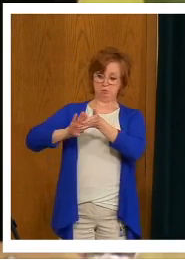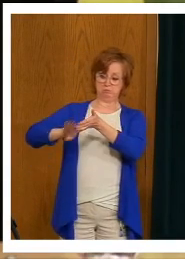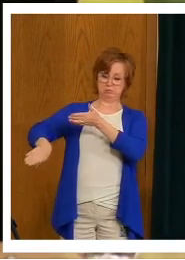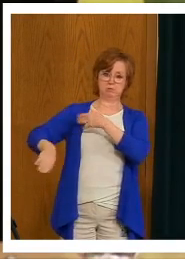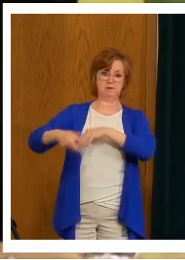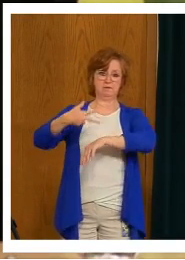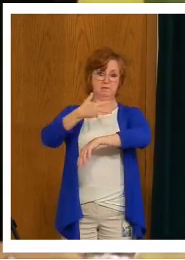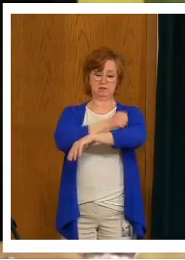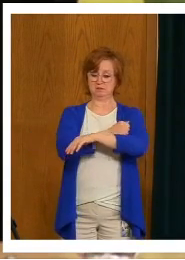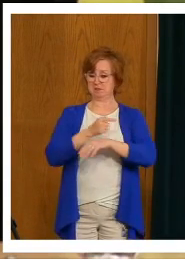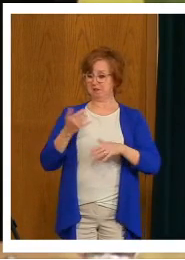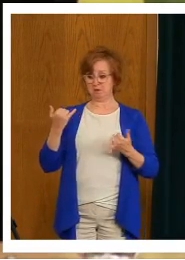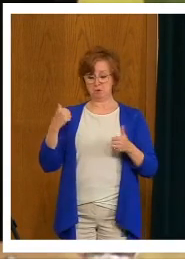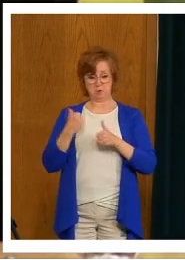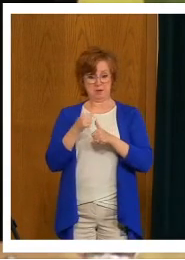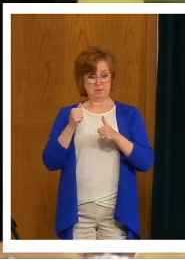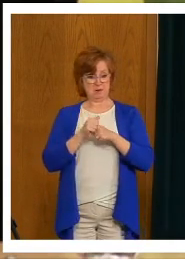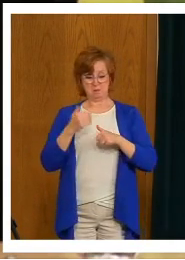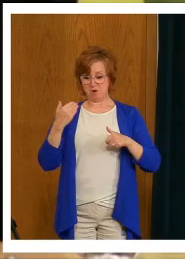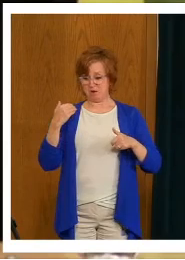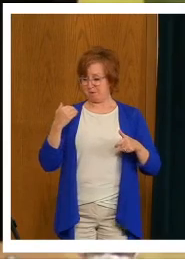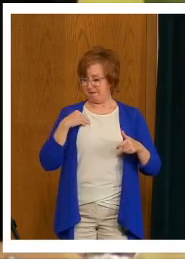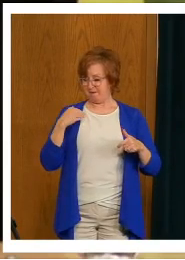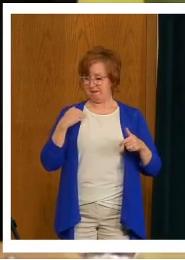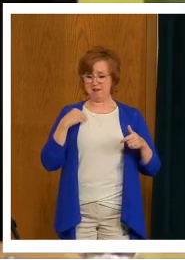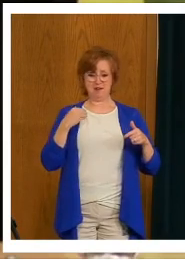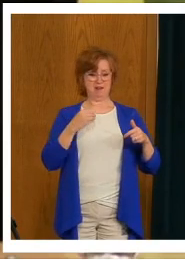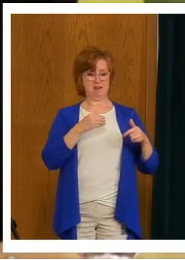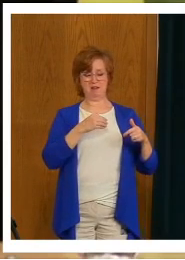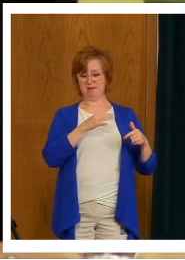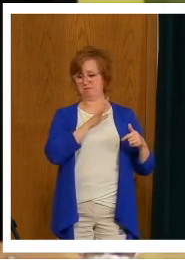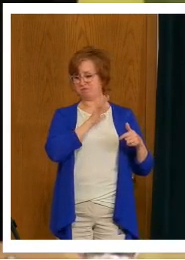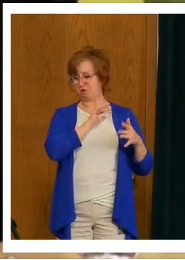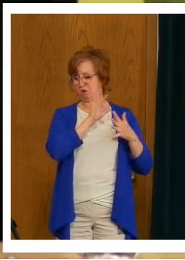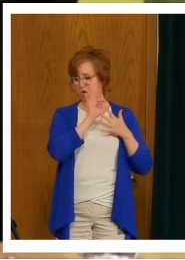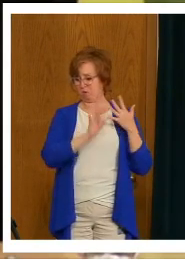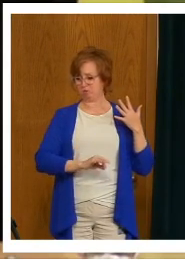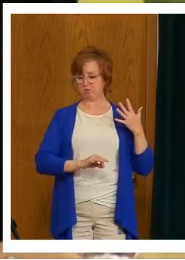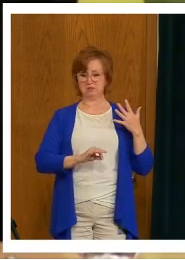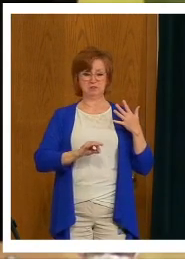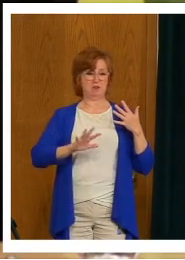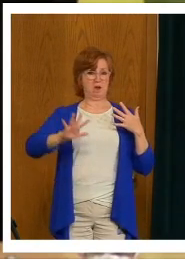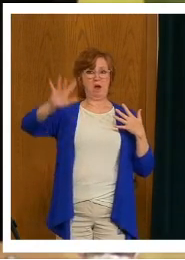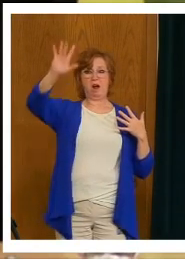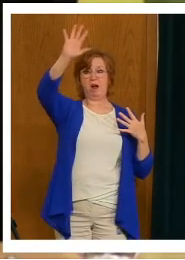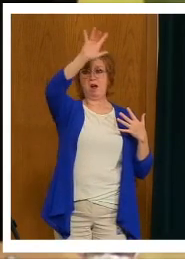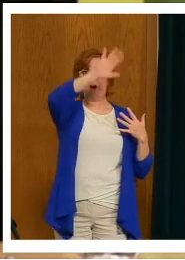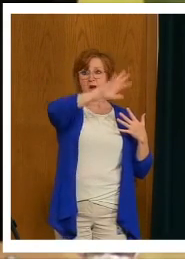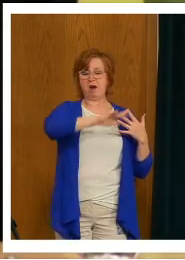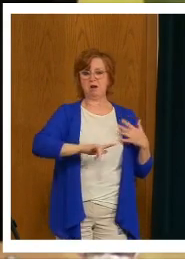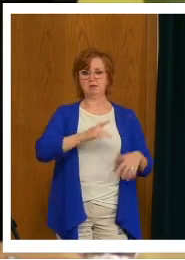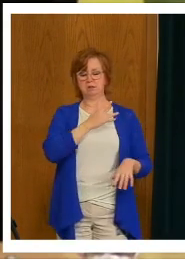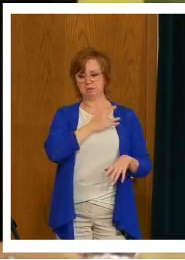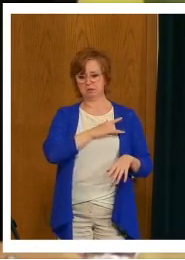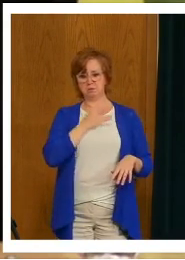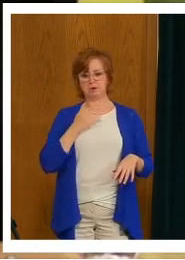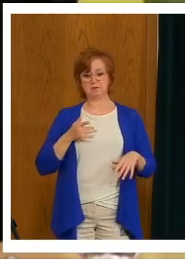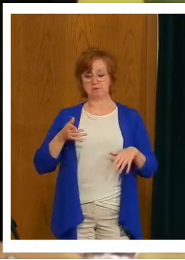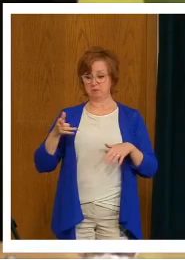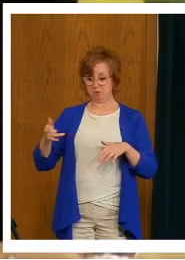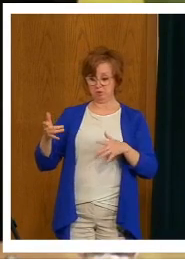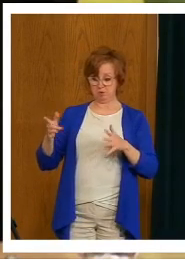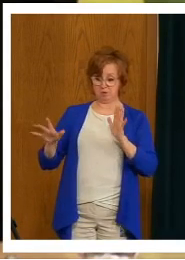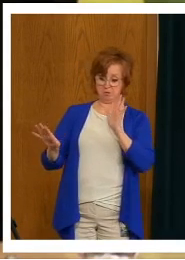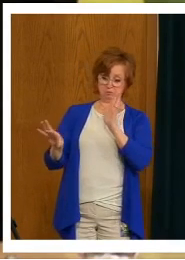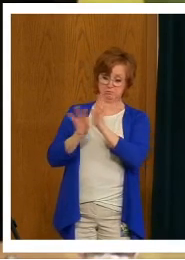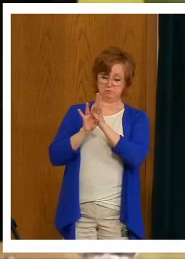have provided access and the opportunity to be vaccinated from corner to corner in this province, there is a certain degree of risk that you are